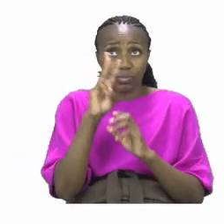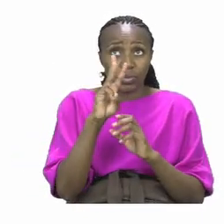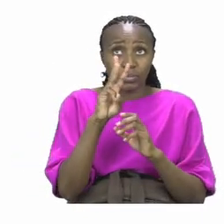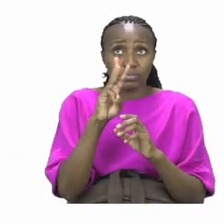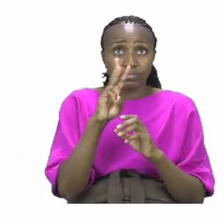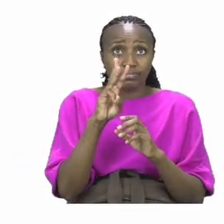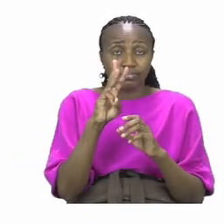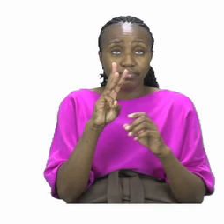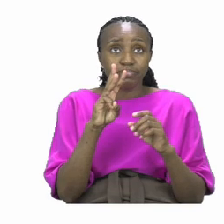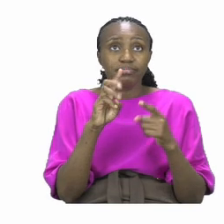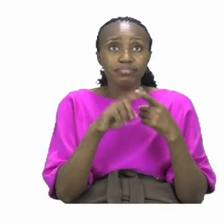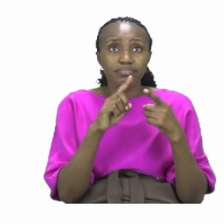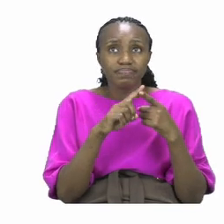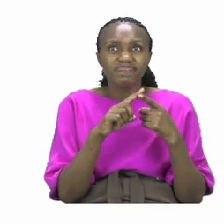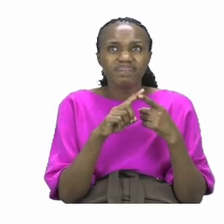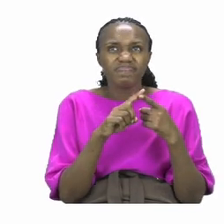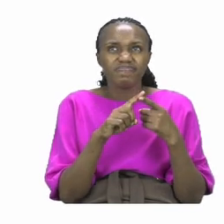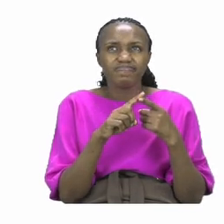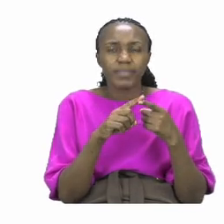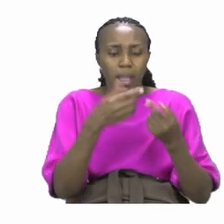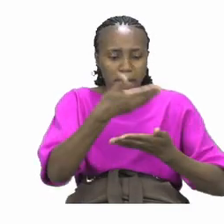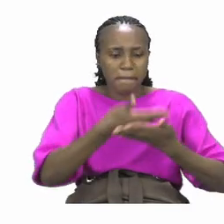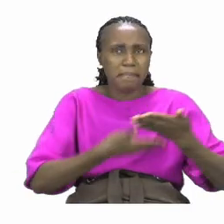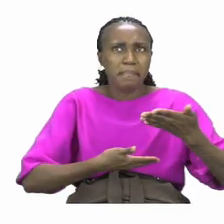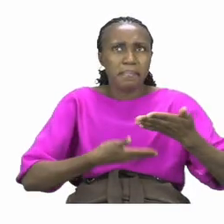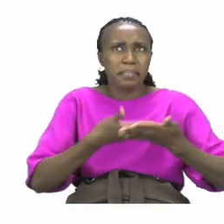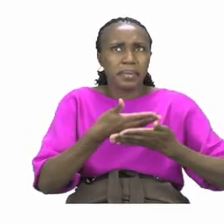The first one says paper.